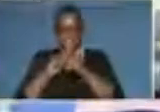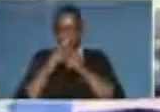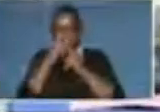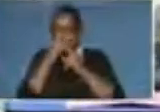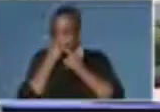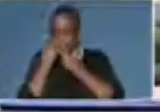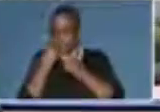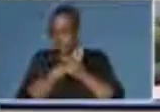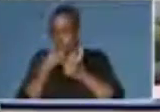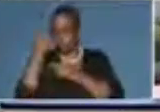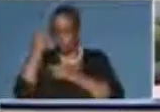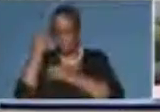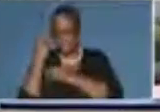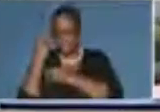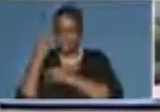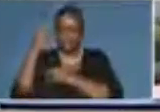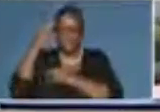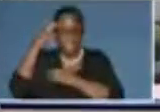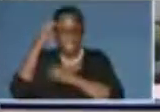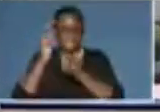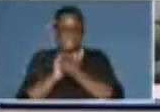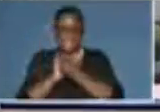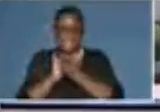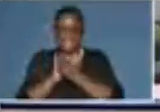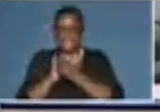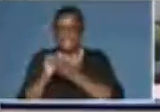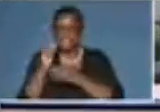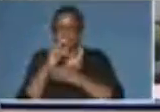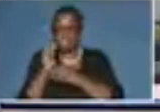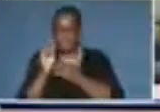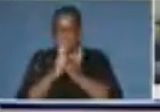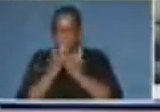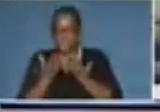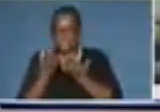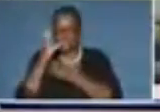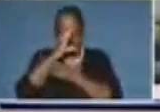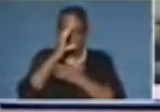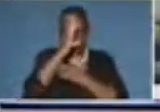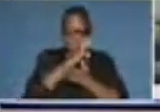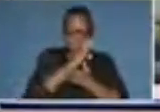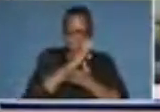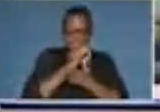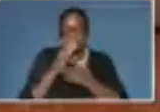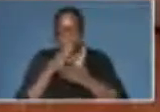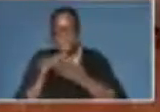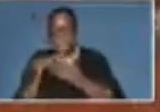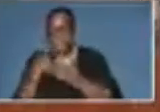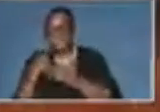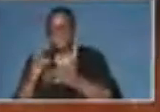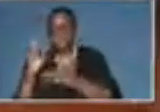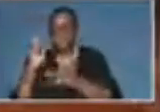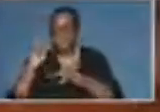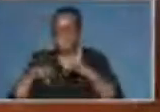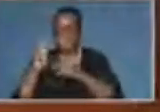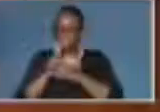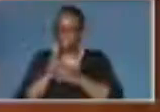missing, they were immediately turned on in the system, rendering those books useless. This incident comes